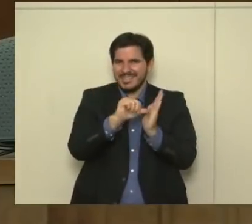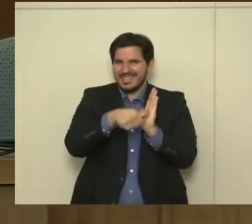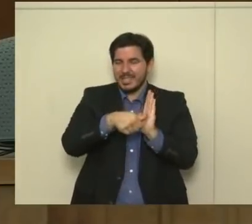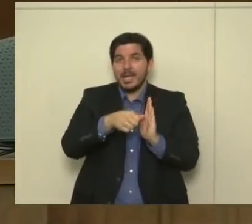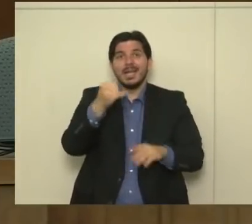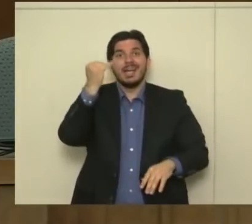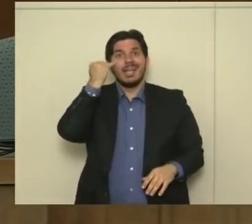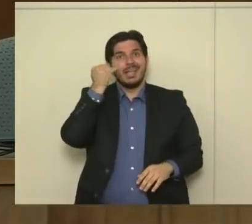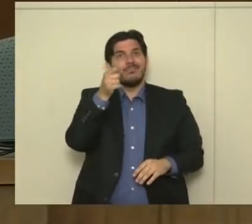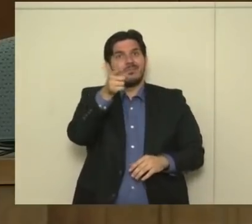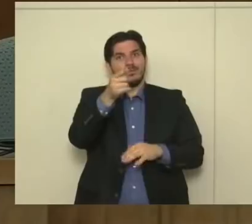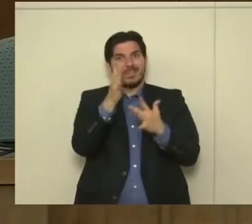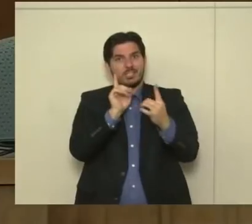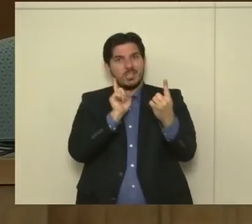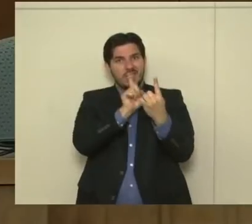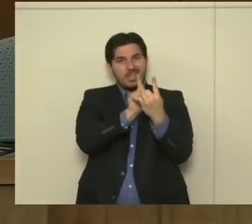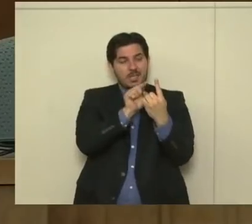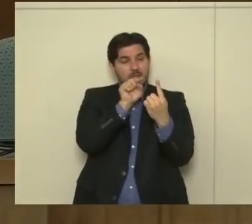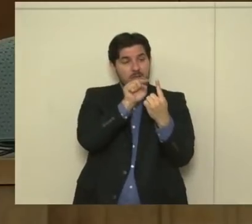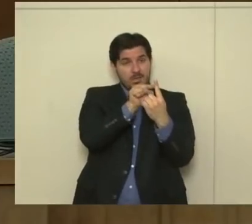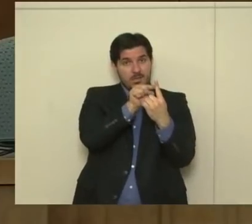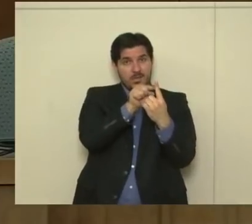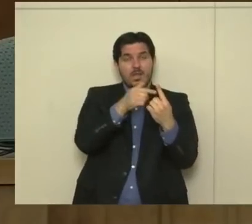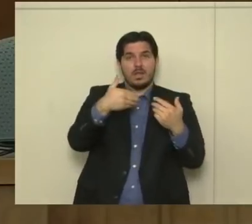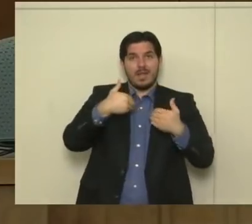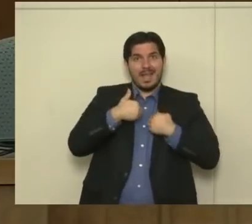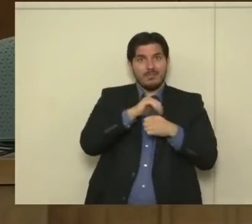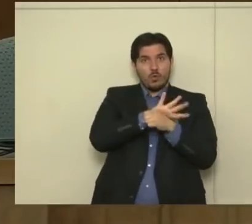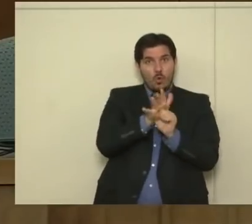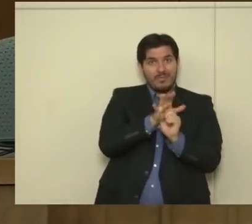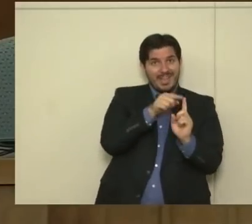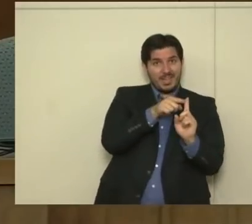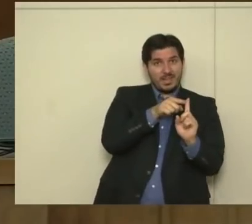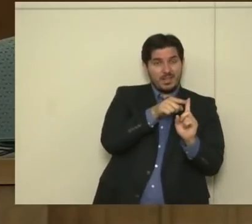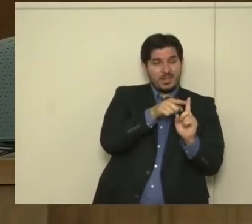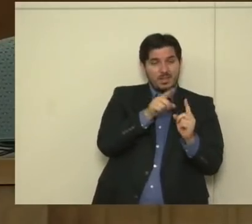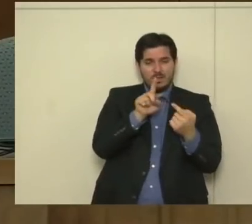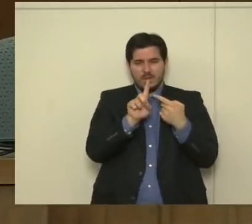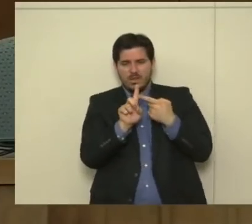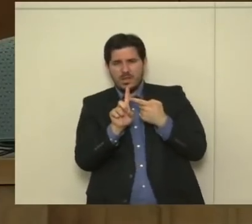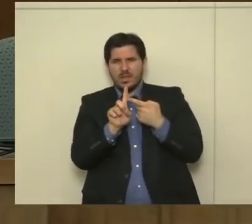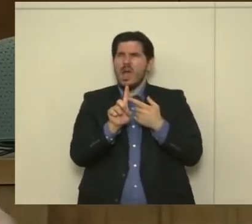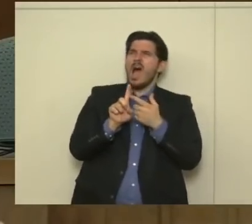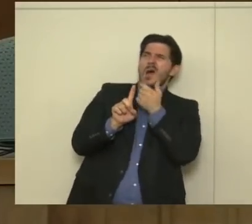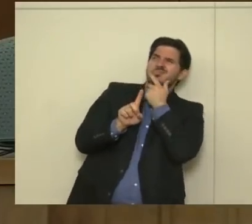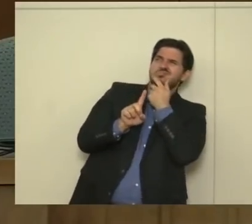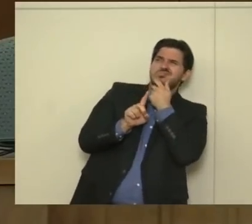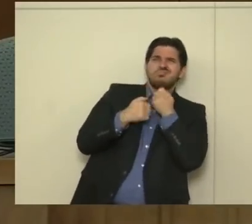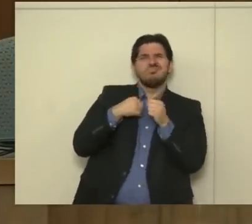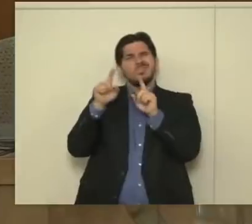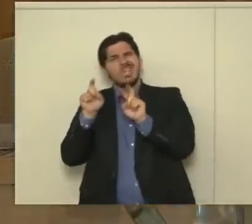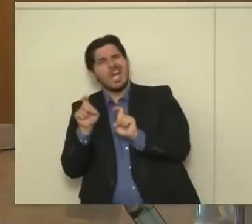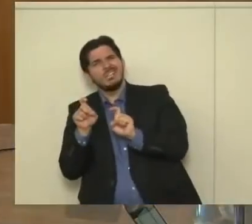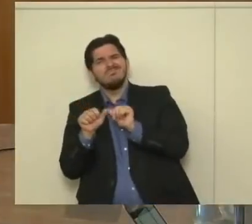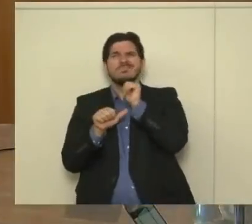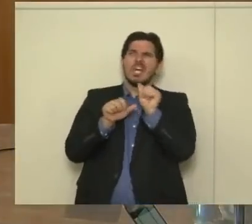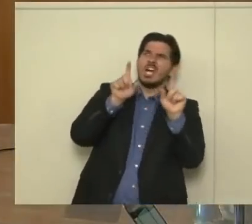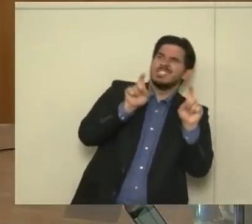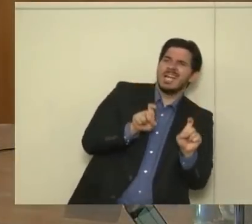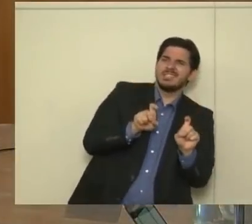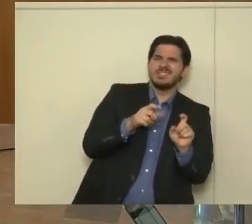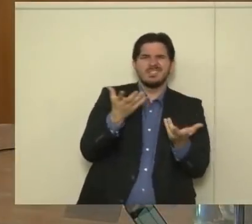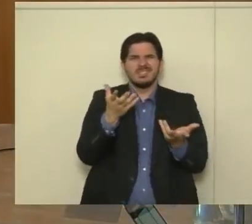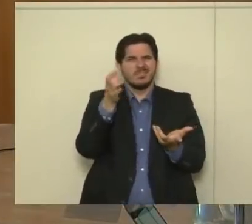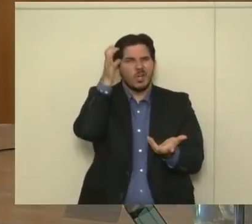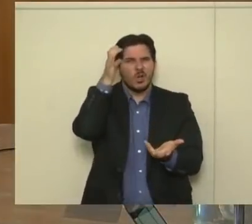active COVID infection, I think it's just plain common sense. Get tested. Do you want to get tested? Yep. Thank you, Dr.